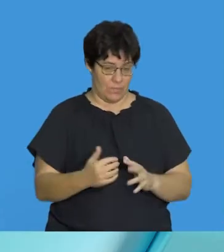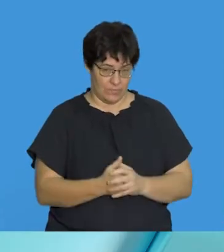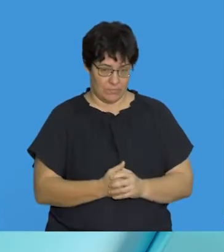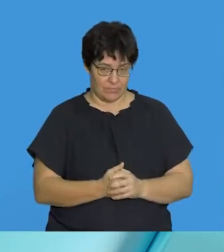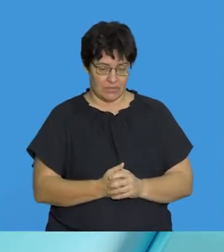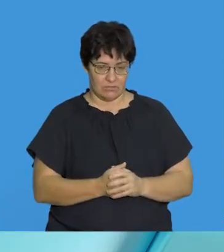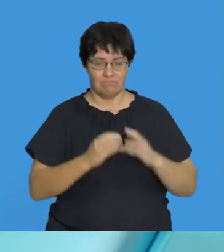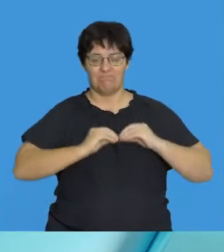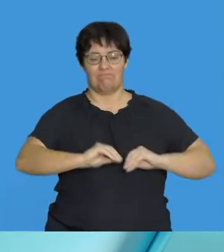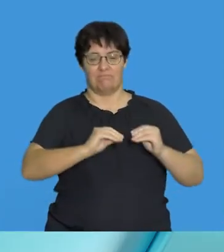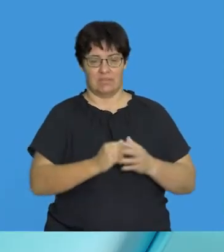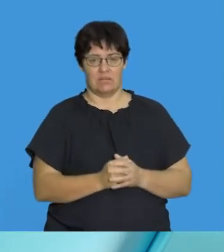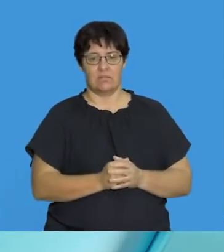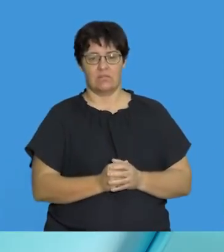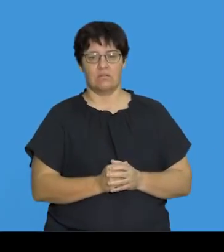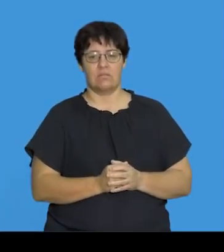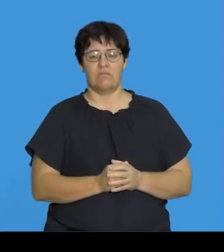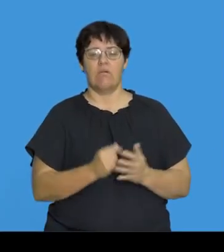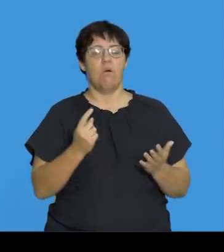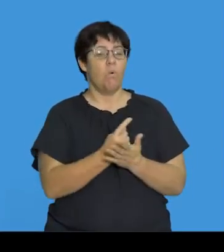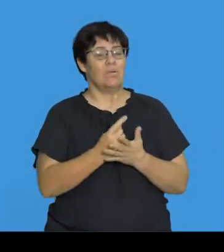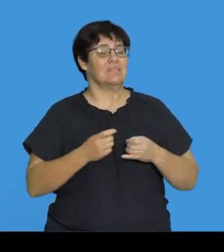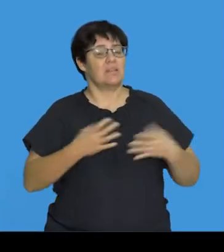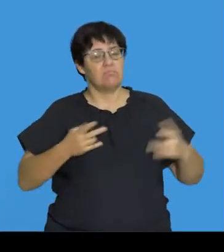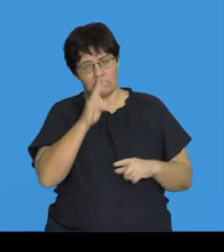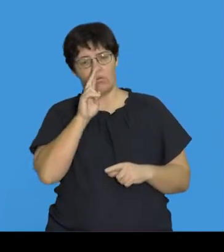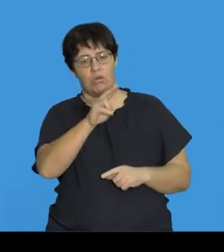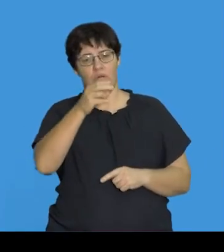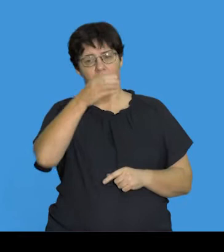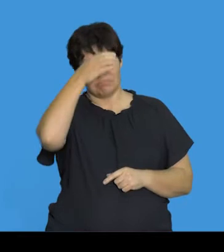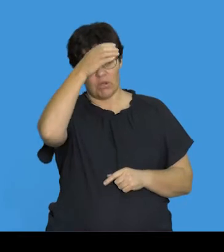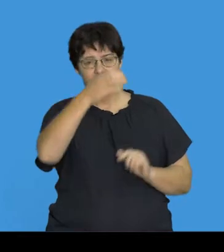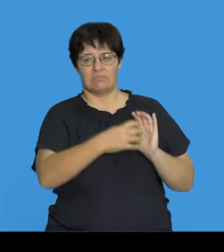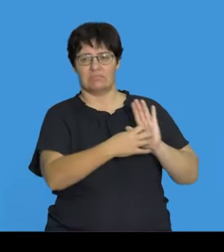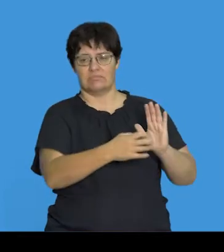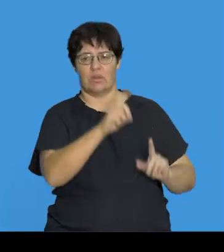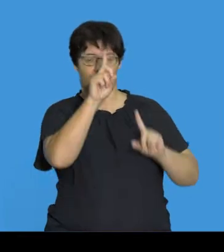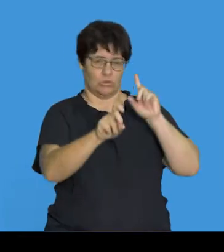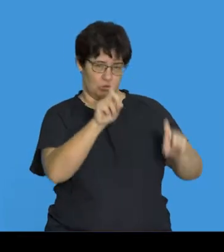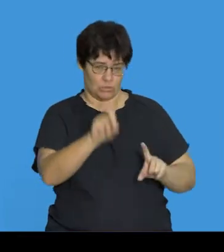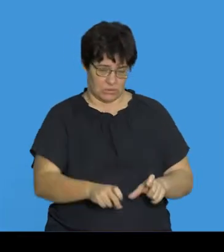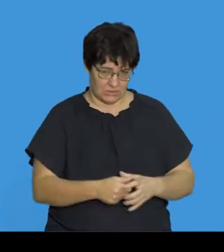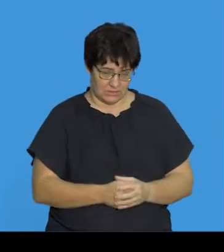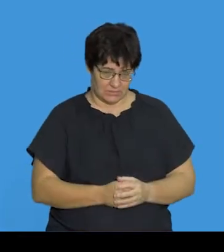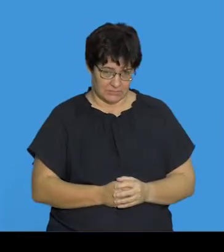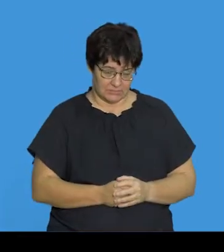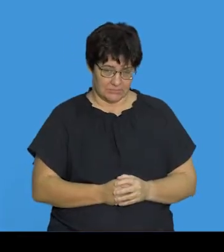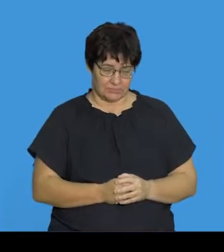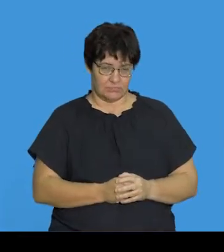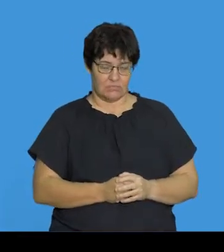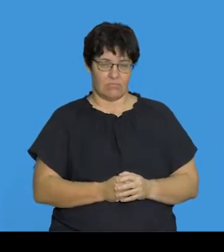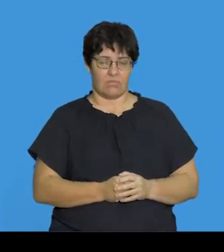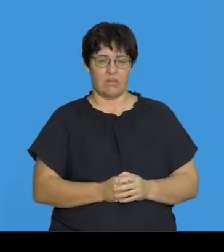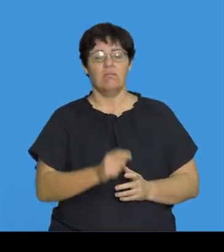the lesson. So as we always start off, we always look at a concept around some interesting questions. And so today I'd like